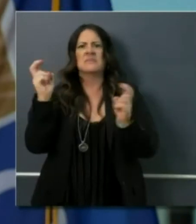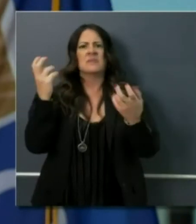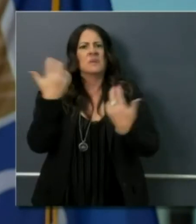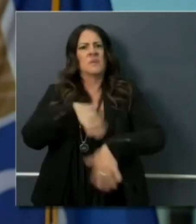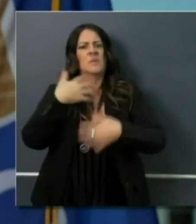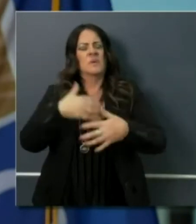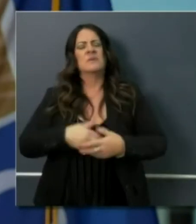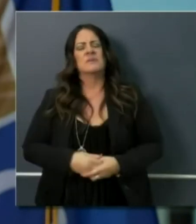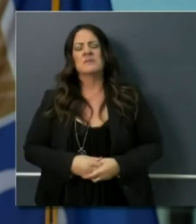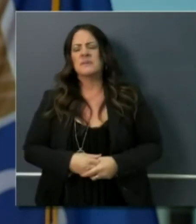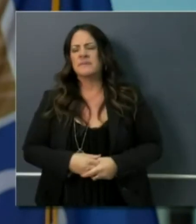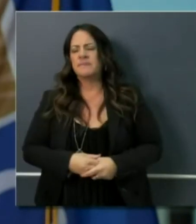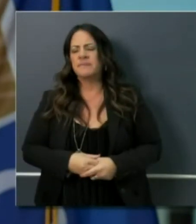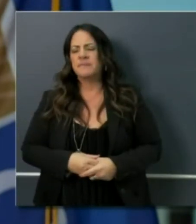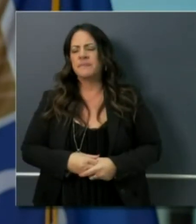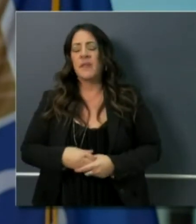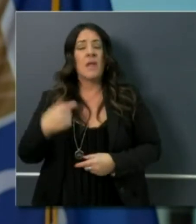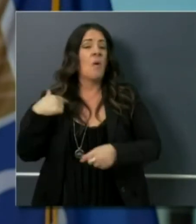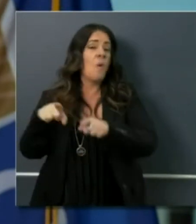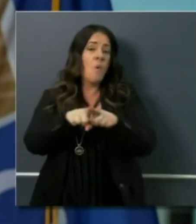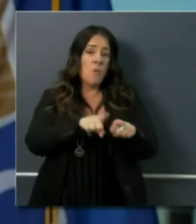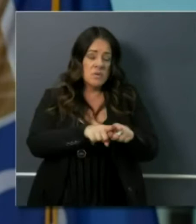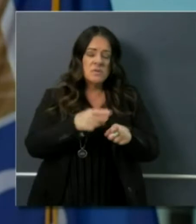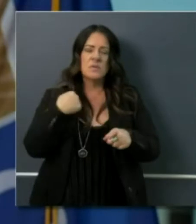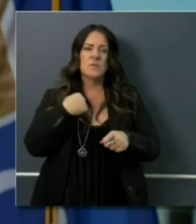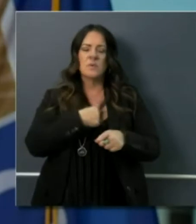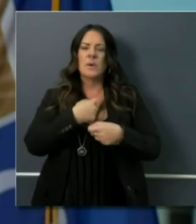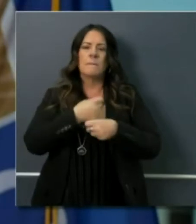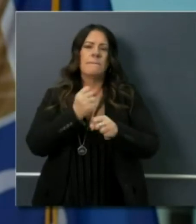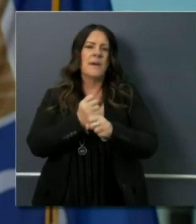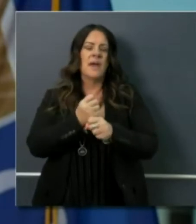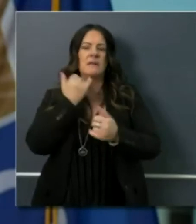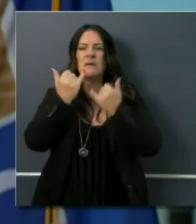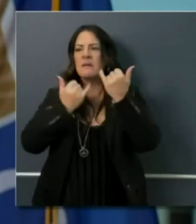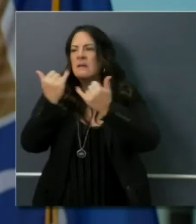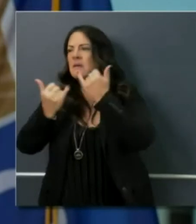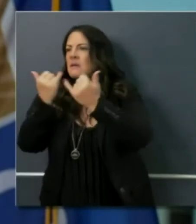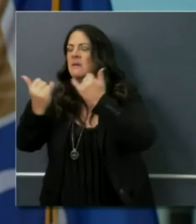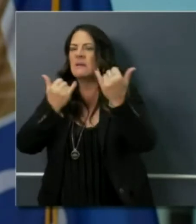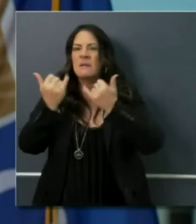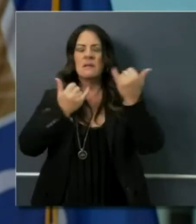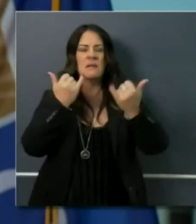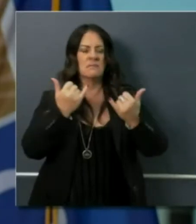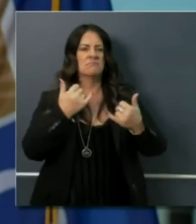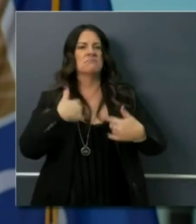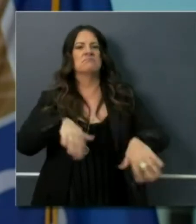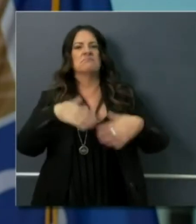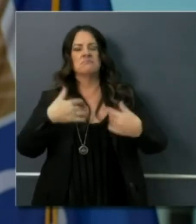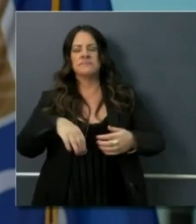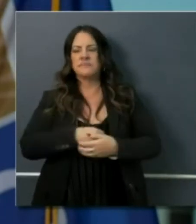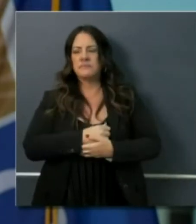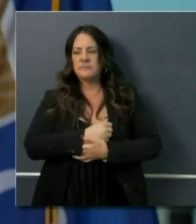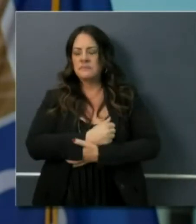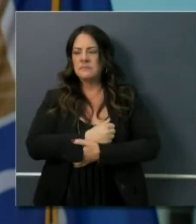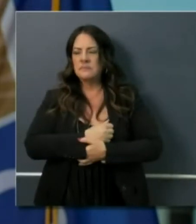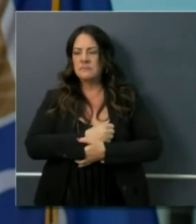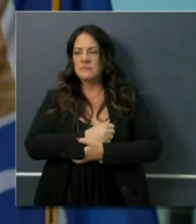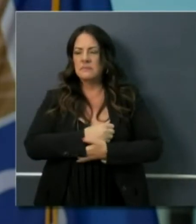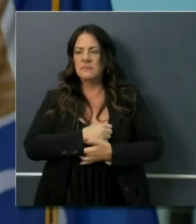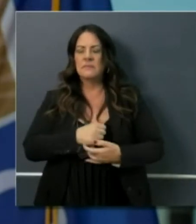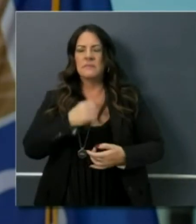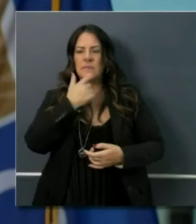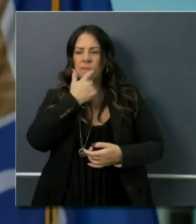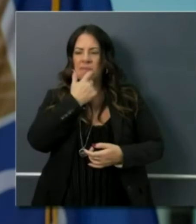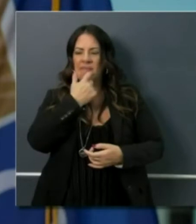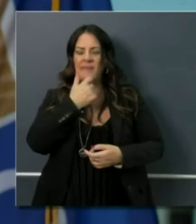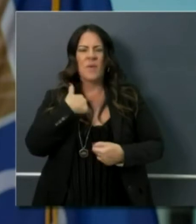that, we are making calls in an unprecedented way. When I say we have hundreds of people, it's not an exaggeration. 15